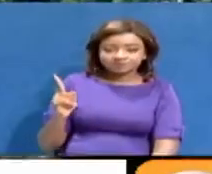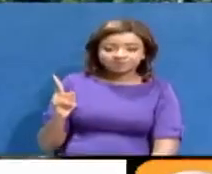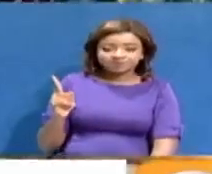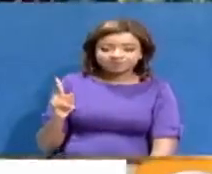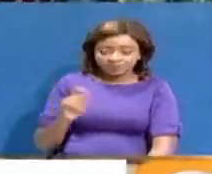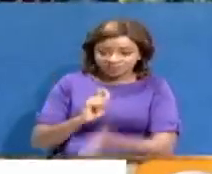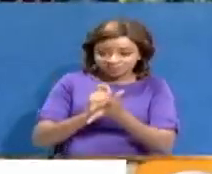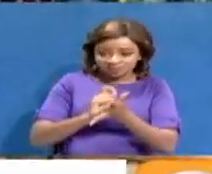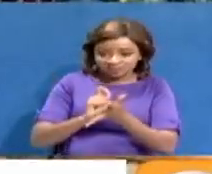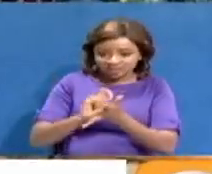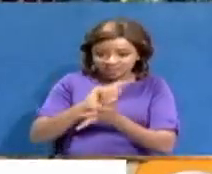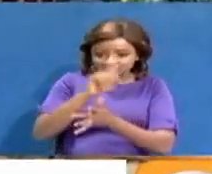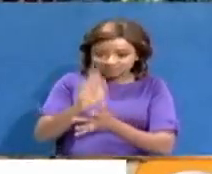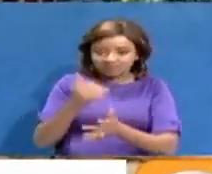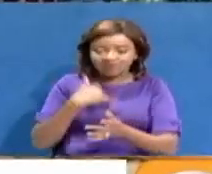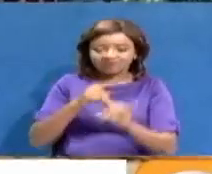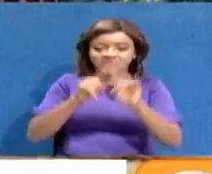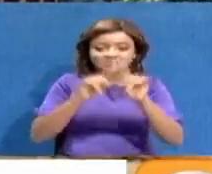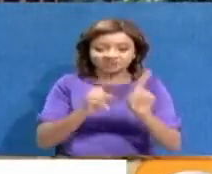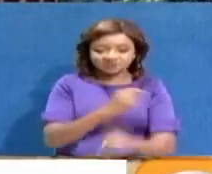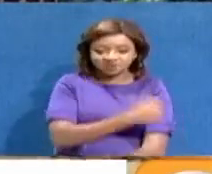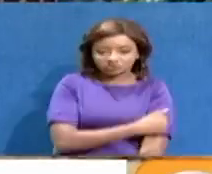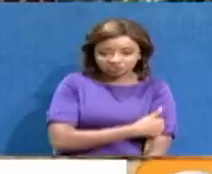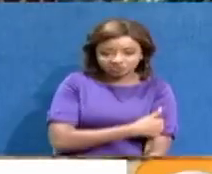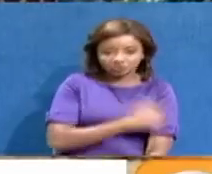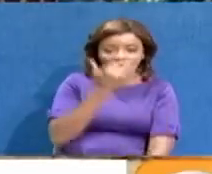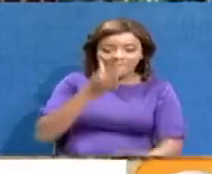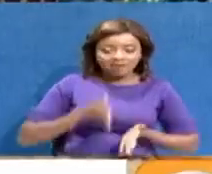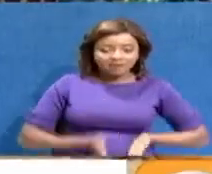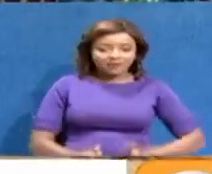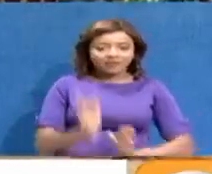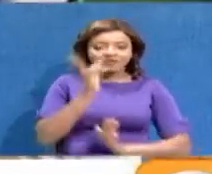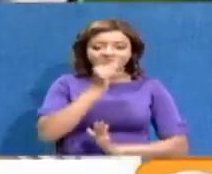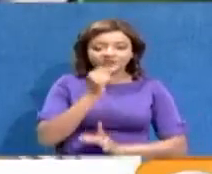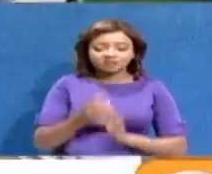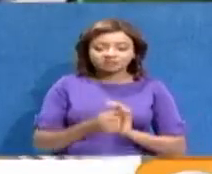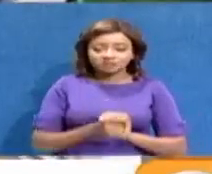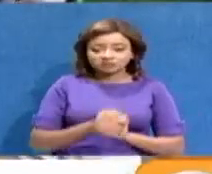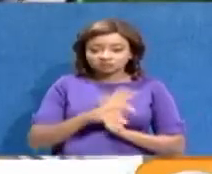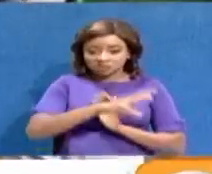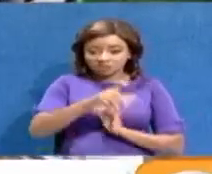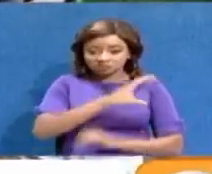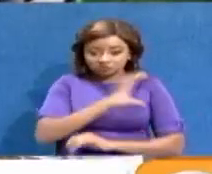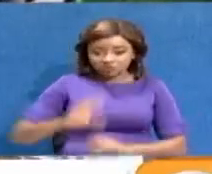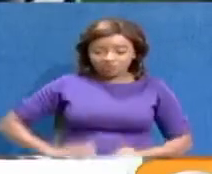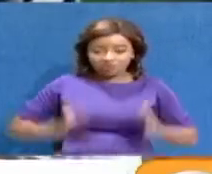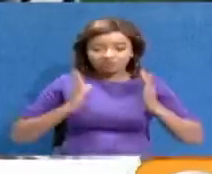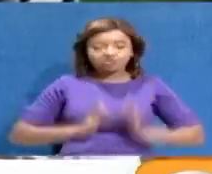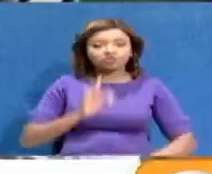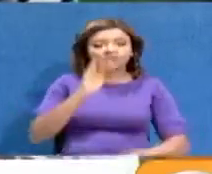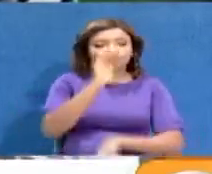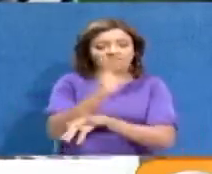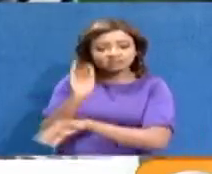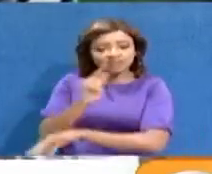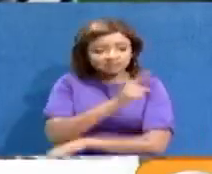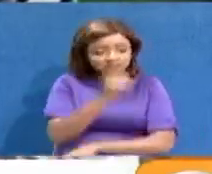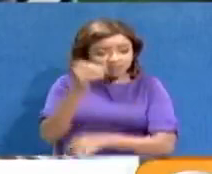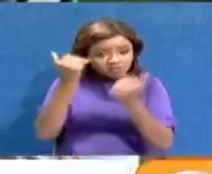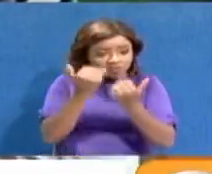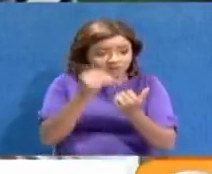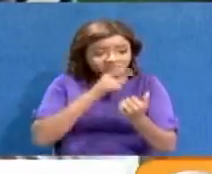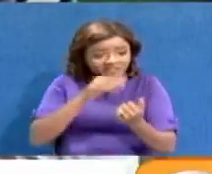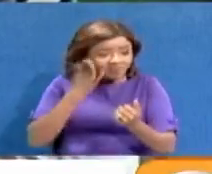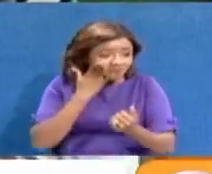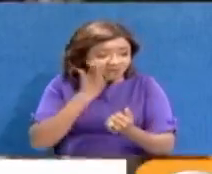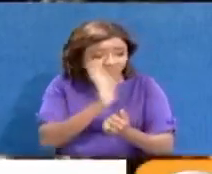are writing their exams from various hospitals after giving birth. County Commissioner John Ondego appealed to parents with pregnant teen